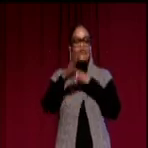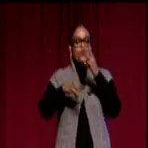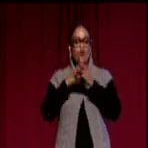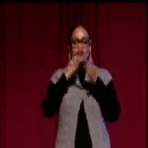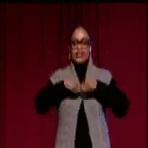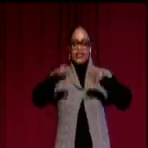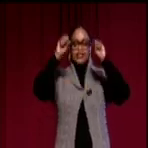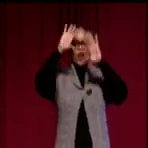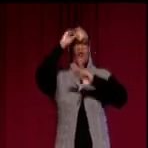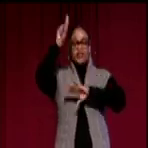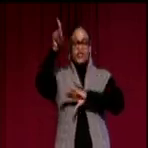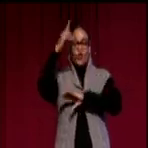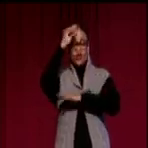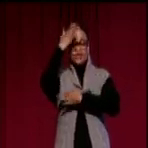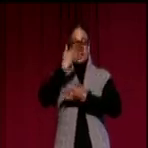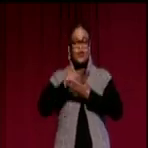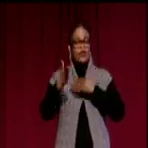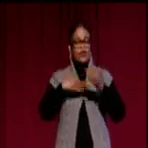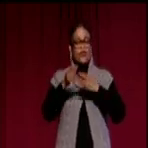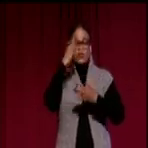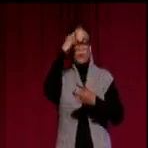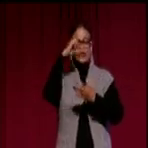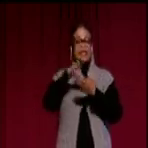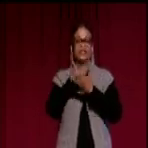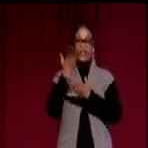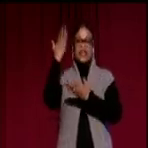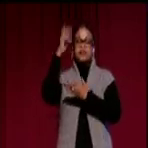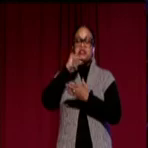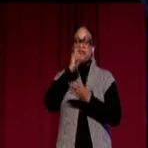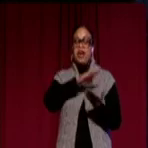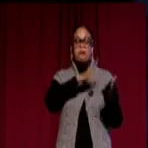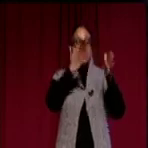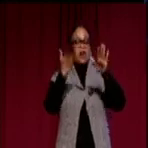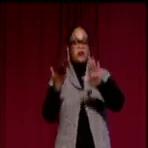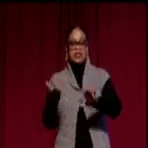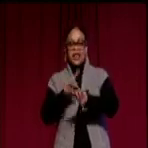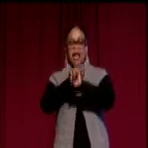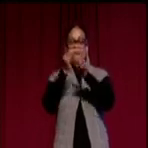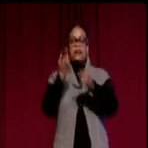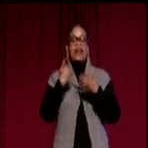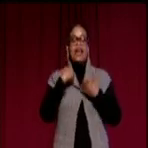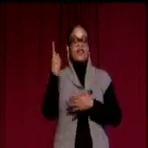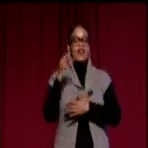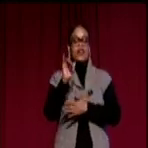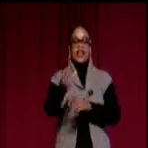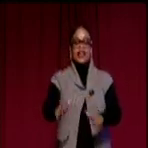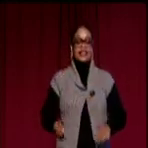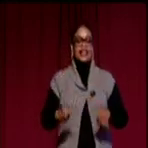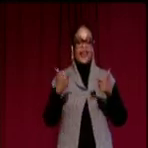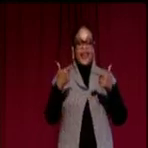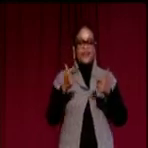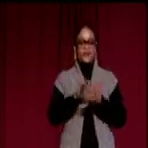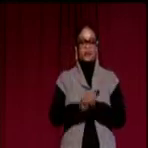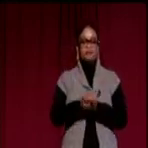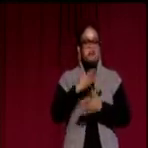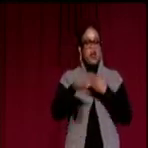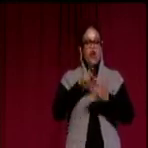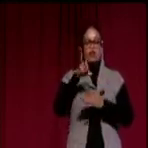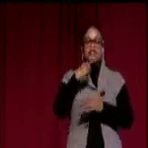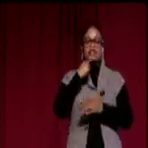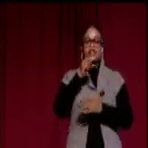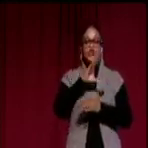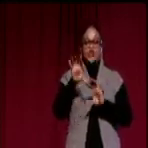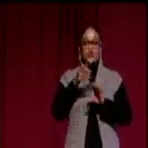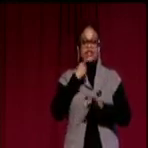only begotten son, that whosoever believeth in him shall not perish, but have everlasting life. All you gotta do is say,